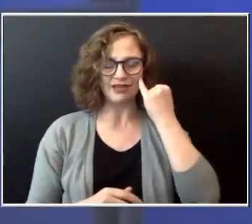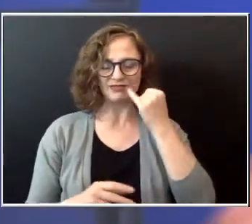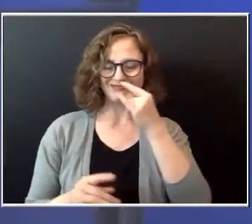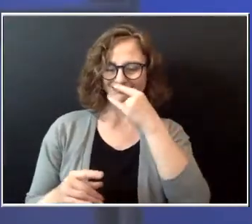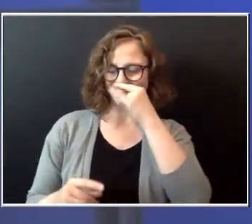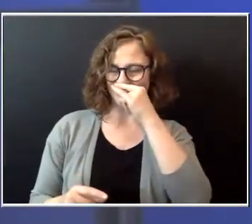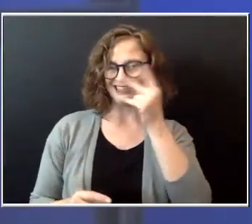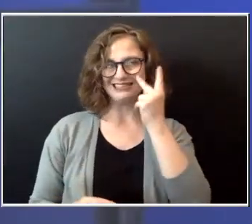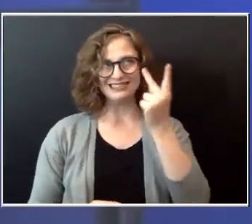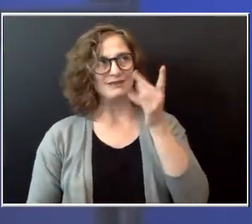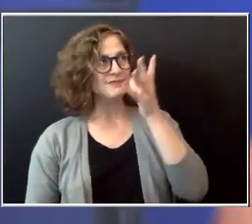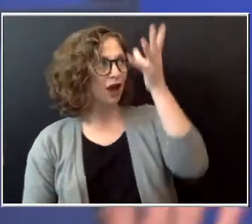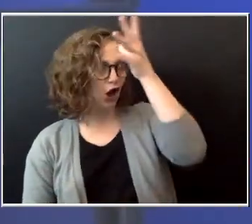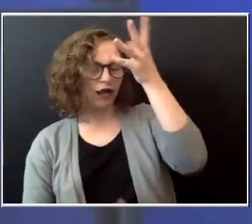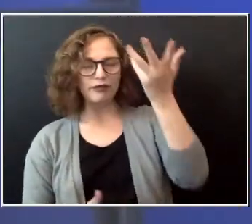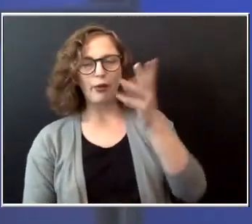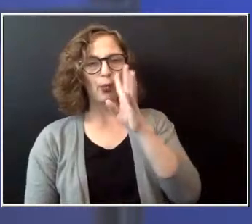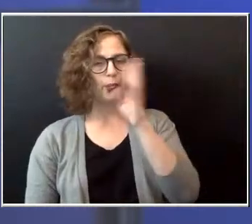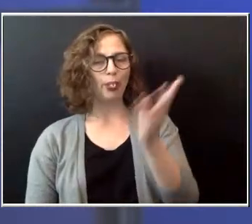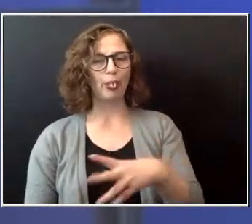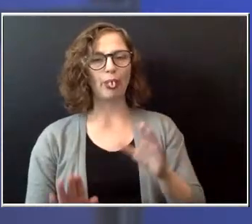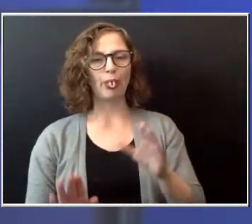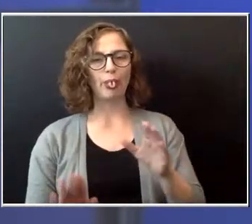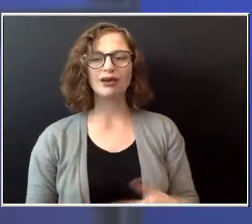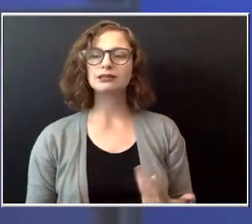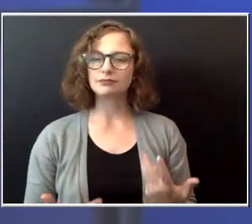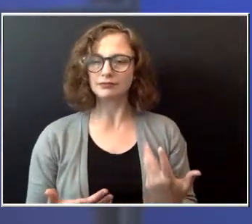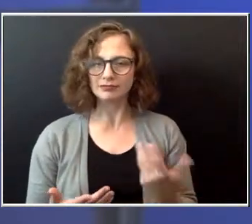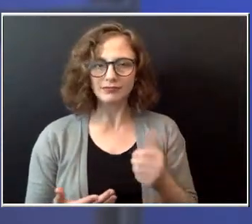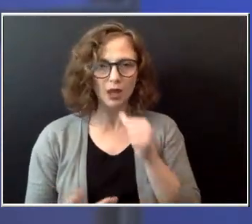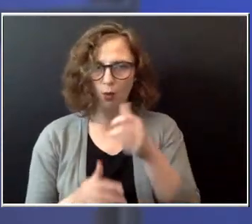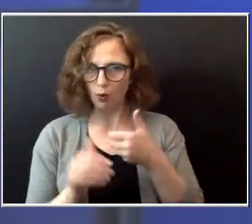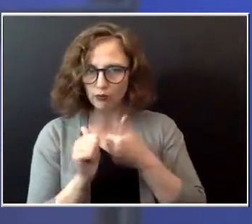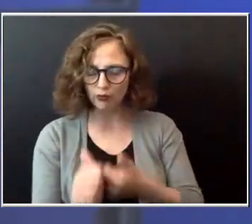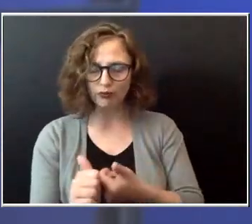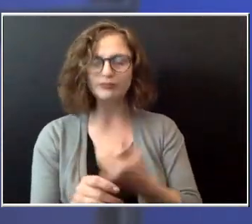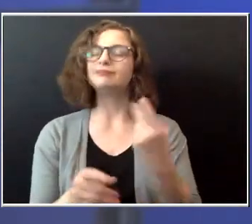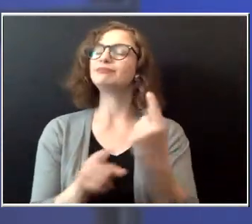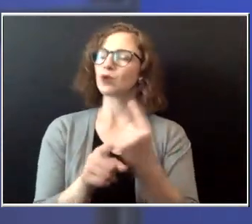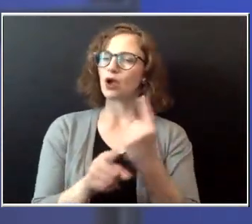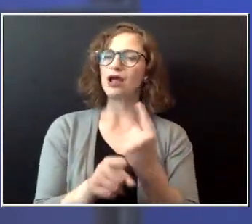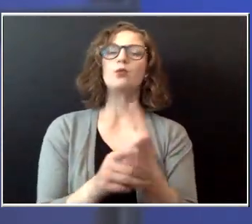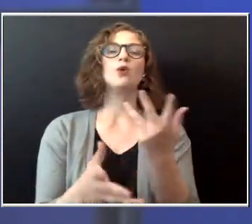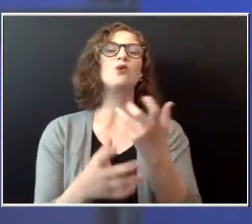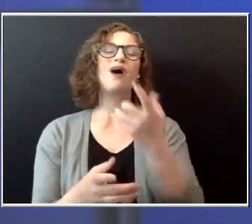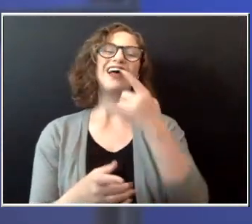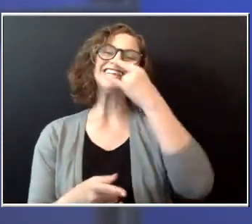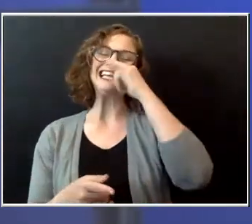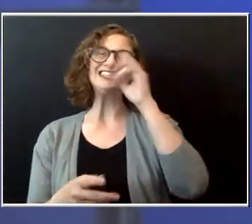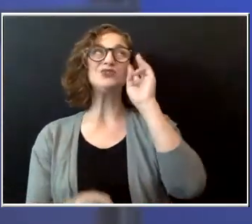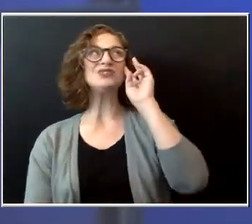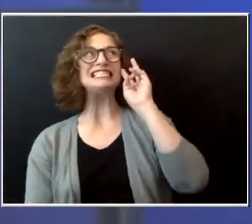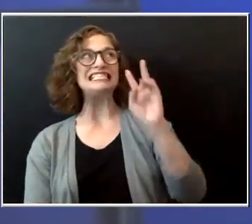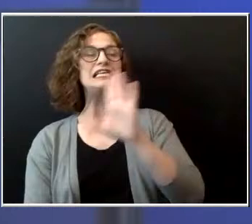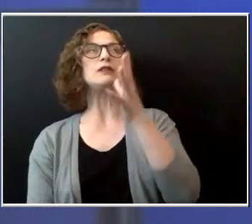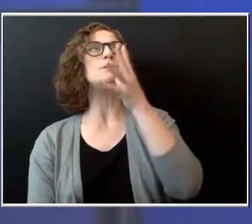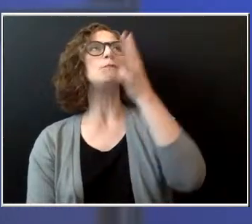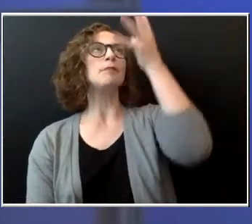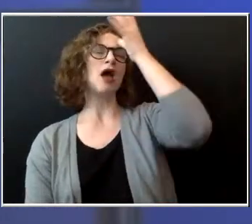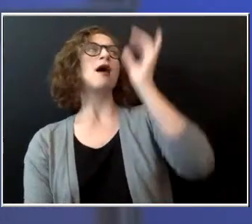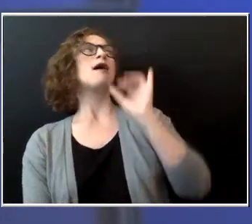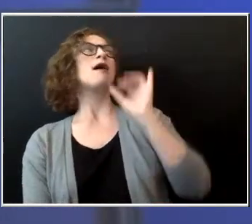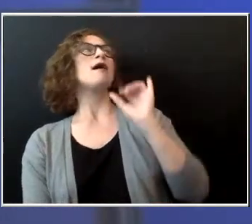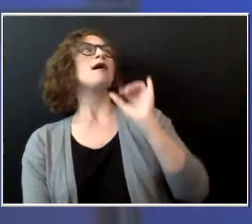it's also observing. So we want the kids to observe their parents, and there to be reciprocity between what the parents are doing, what the kids are doing. The kids also